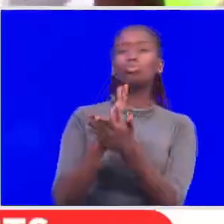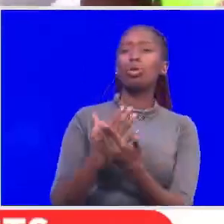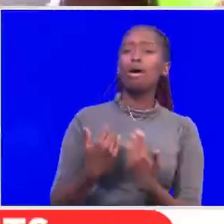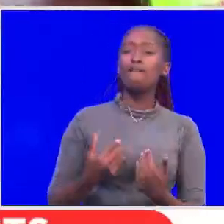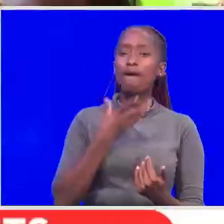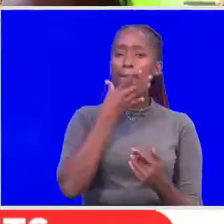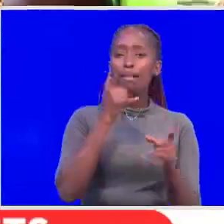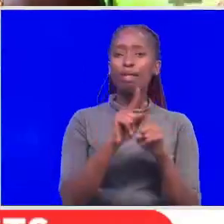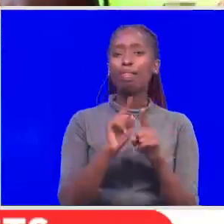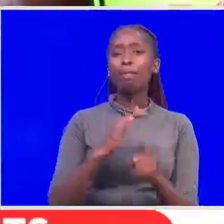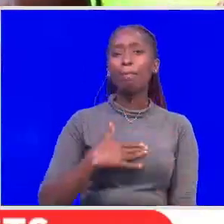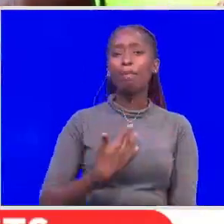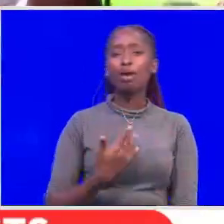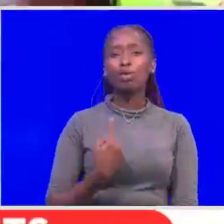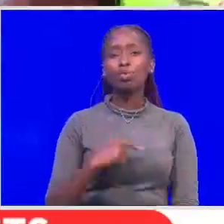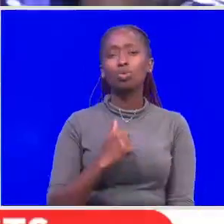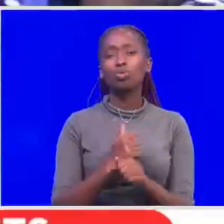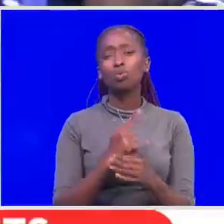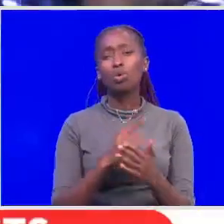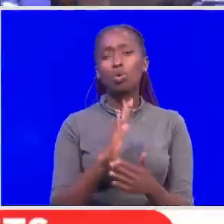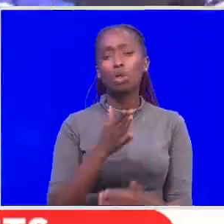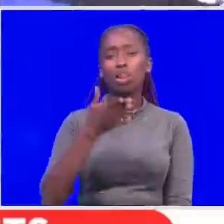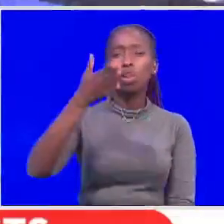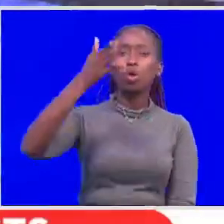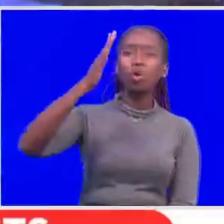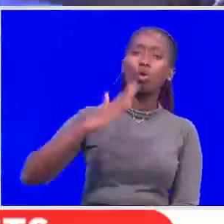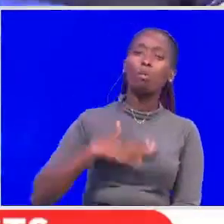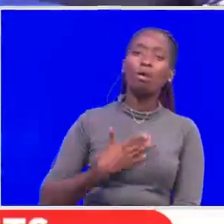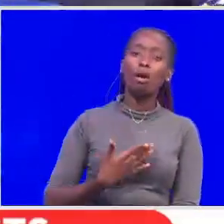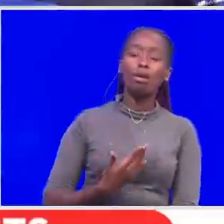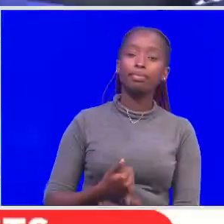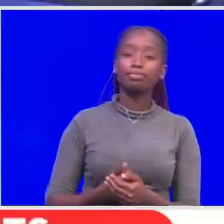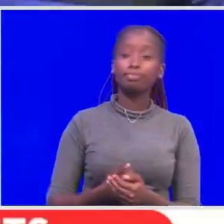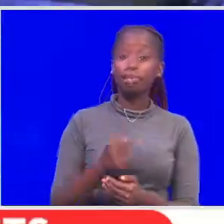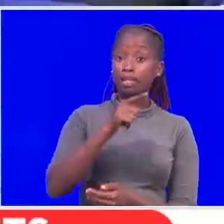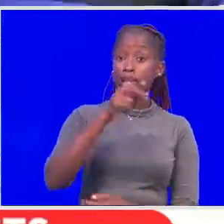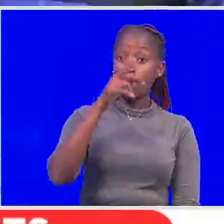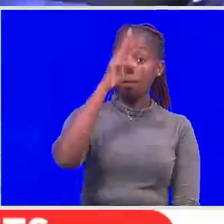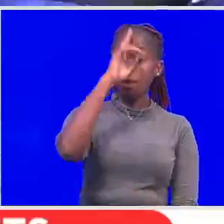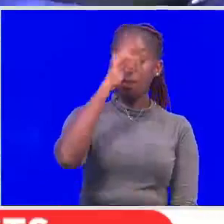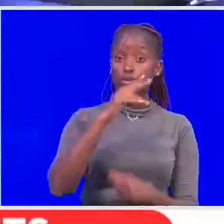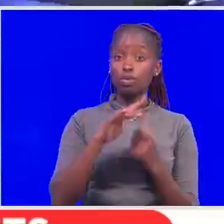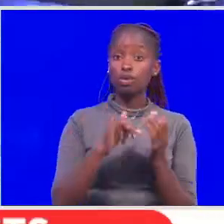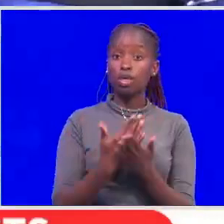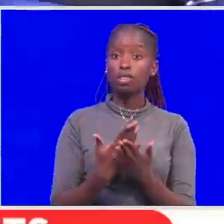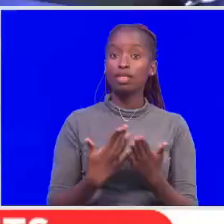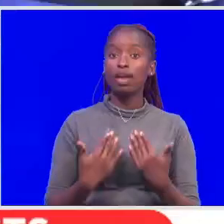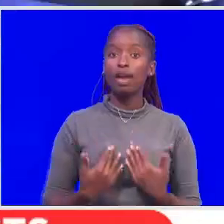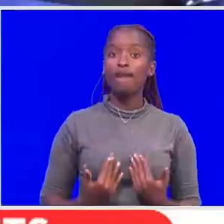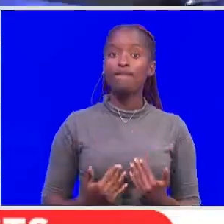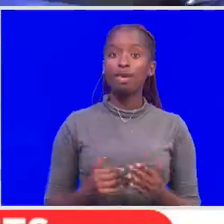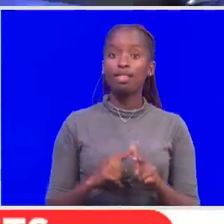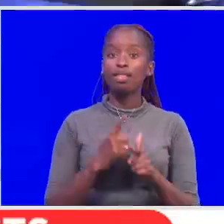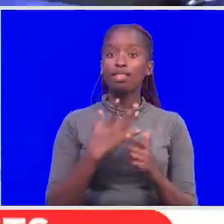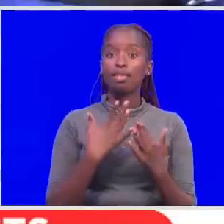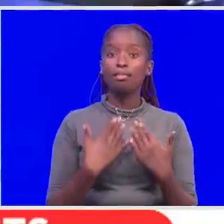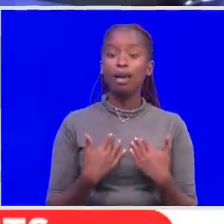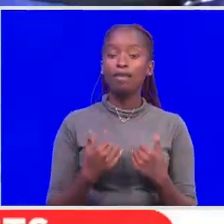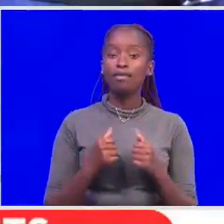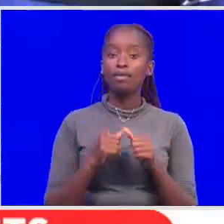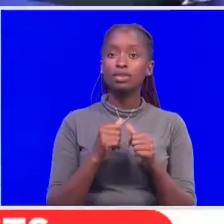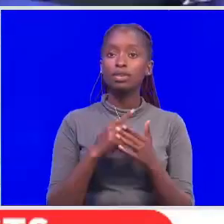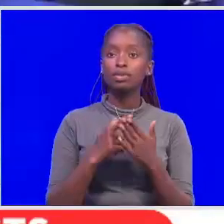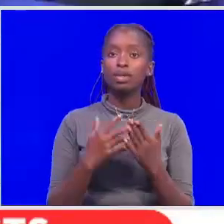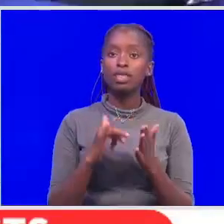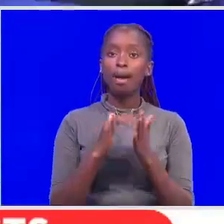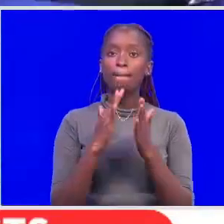wangu tutafanyaje Mungu wangu? Askari wameua mtu Kegonga. Na wao askari wenyewe akawa nasema ni horia.